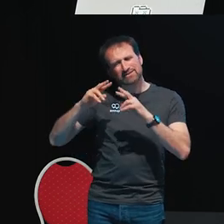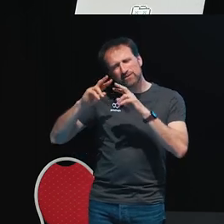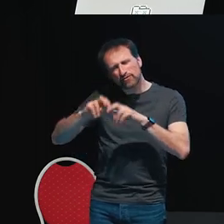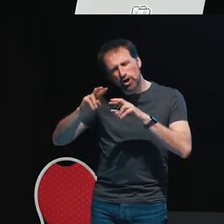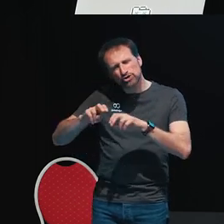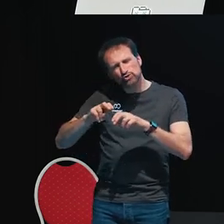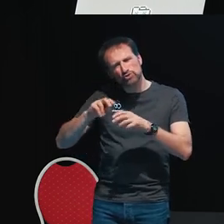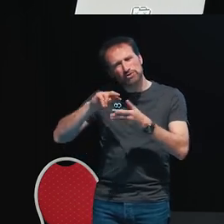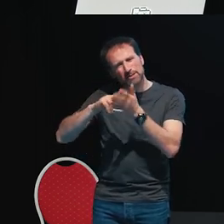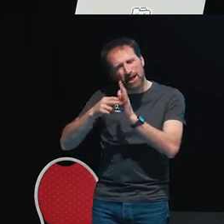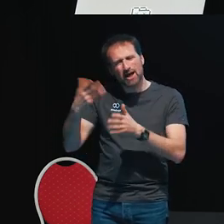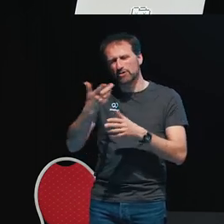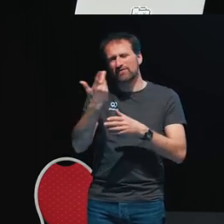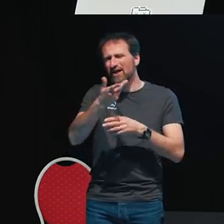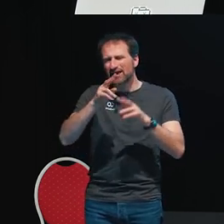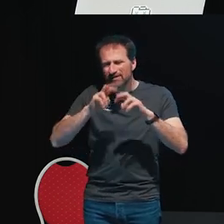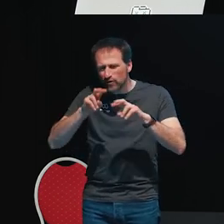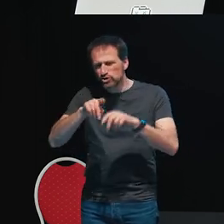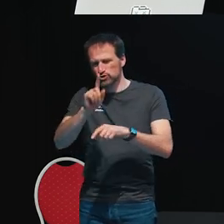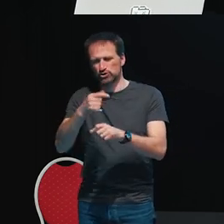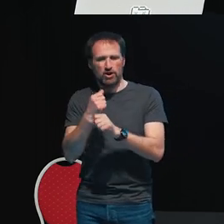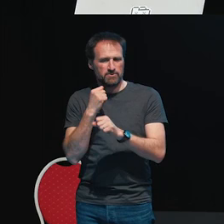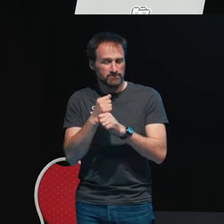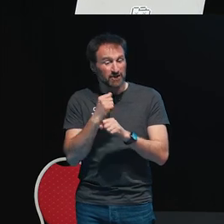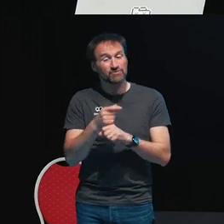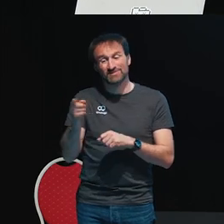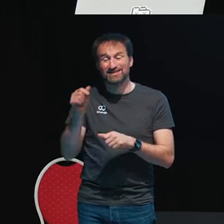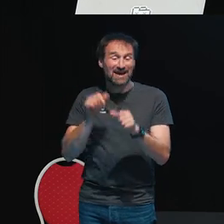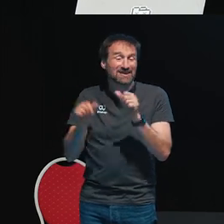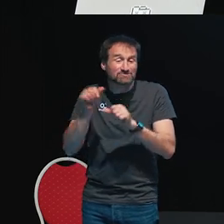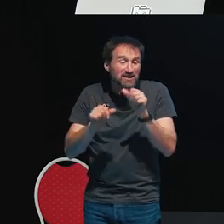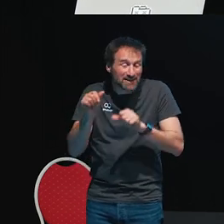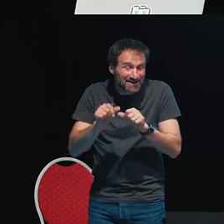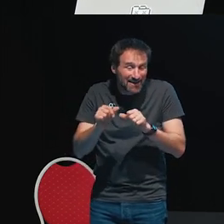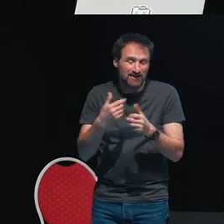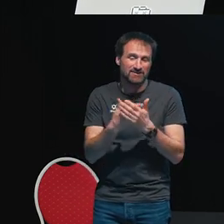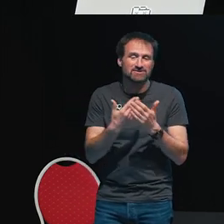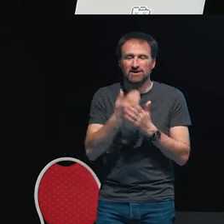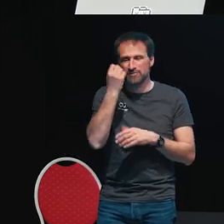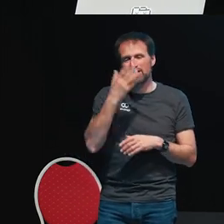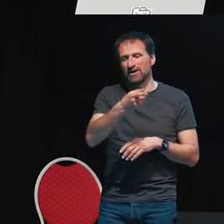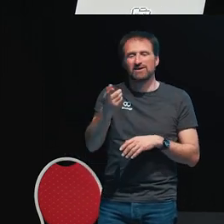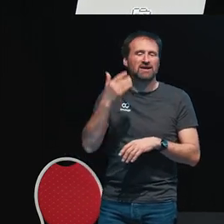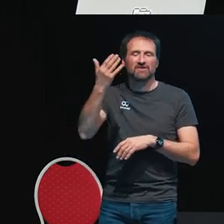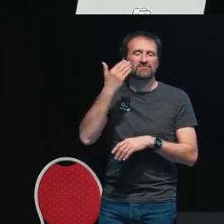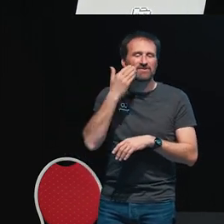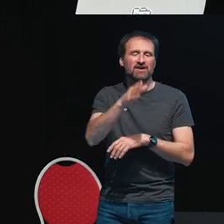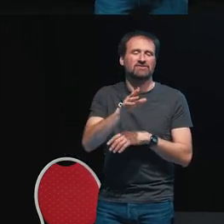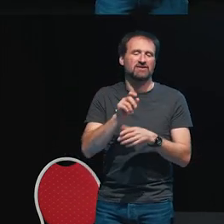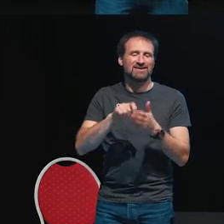research that you're going to do. And because it is experiment, your key will expire at some point, your experiment will end at some point, and